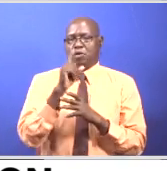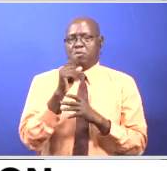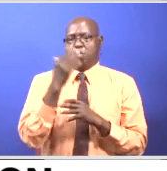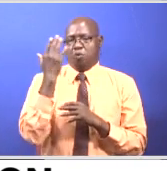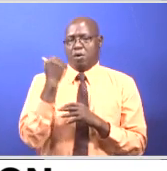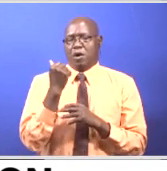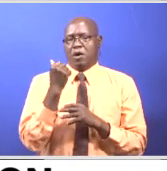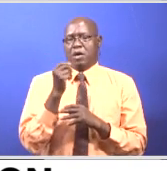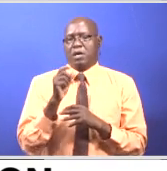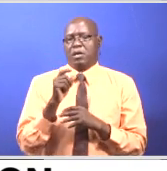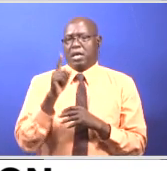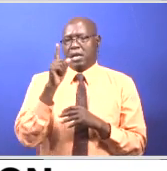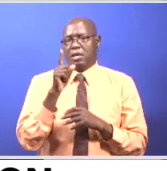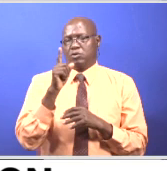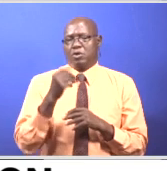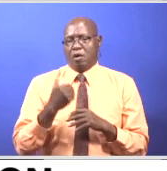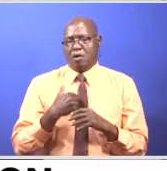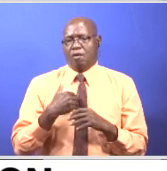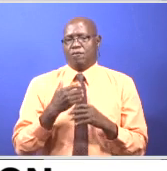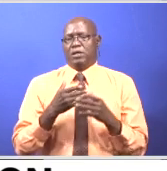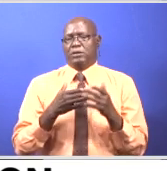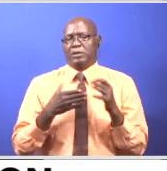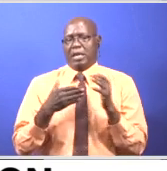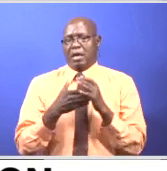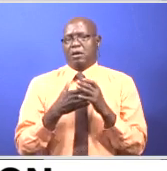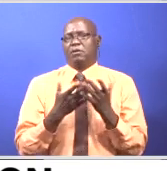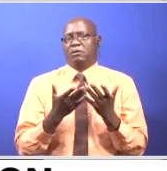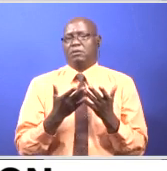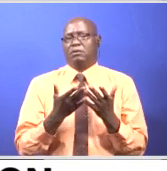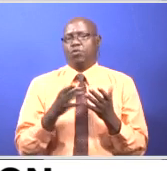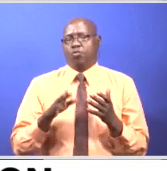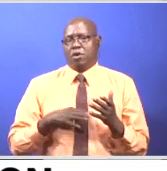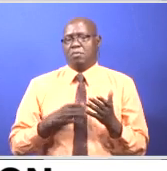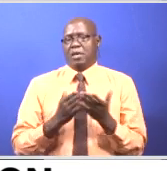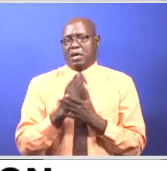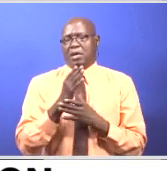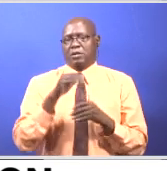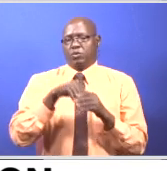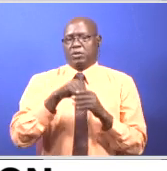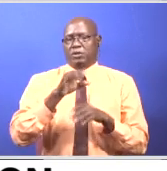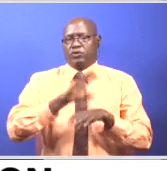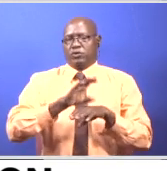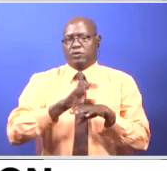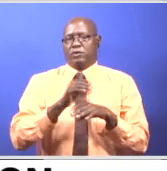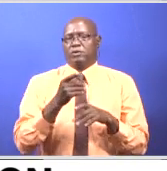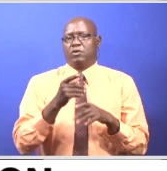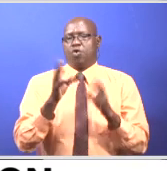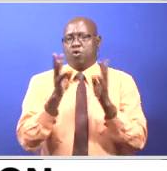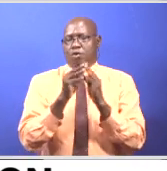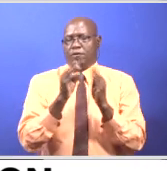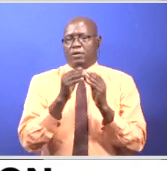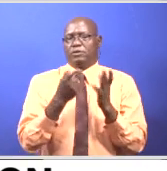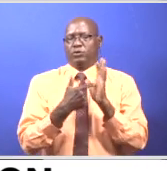been painted as denying women their rights within churches. And as Dolly Murigi Mbuvi tells us, the conference is seeking to showcase how the